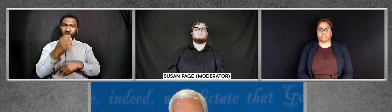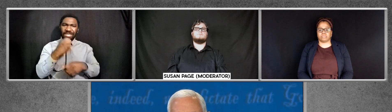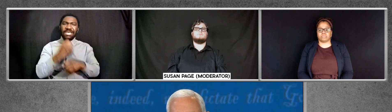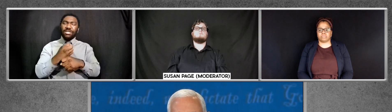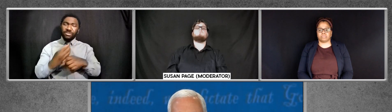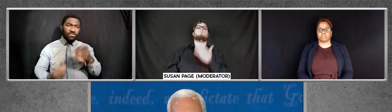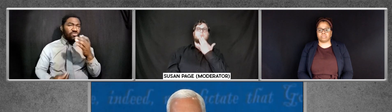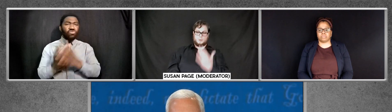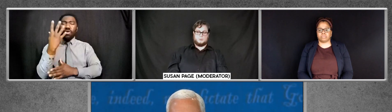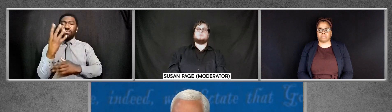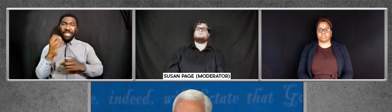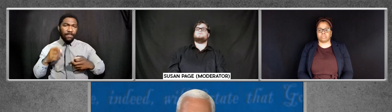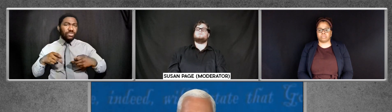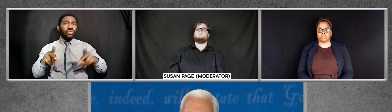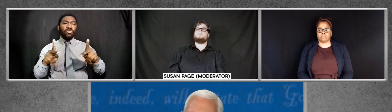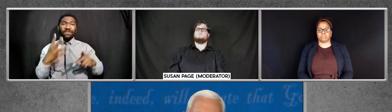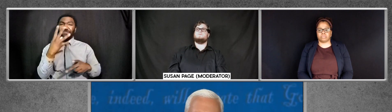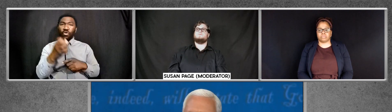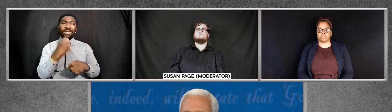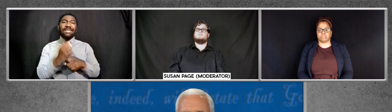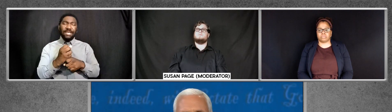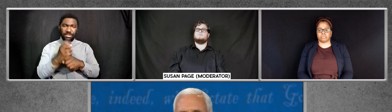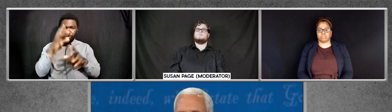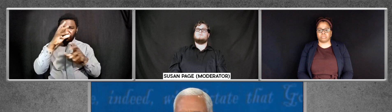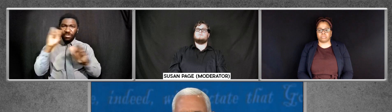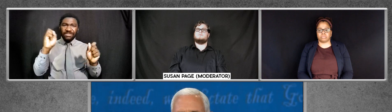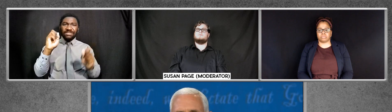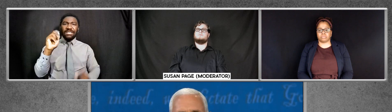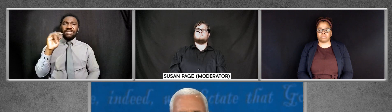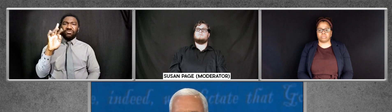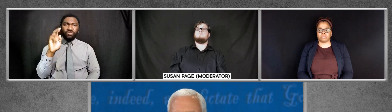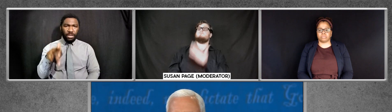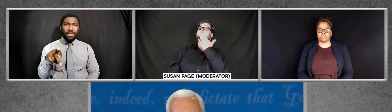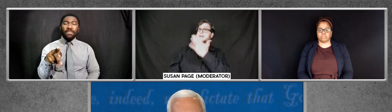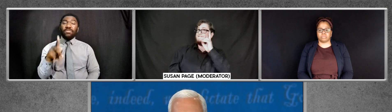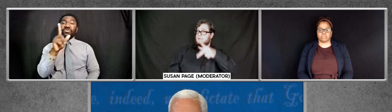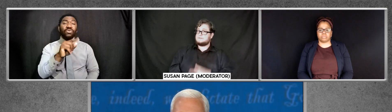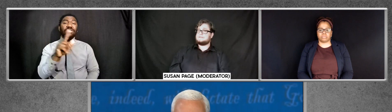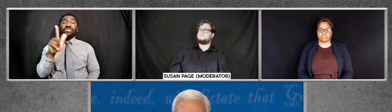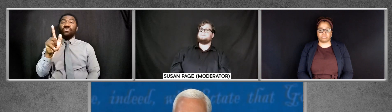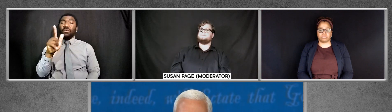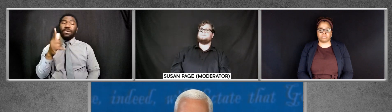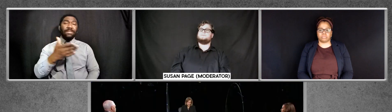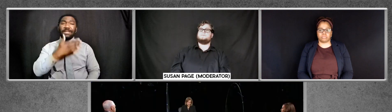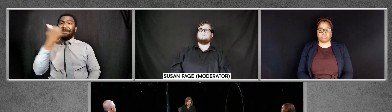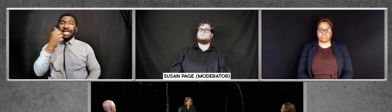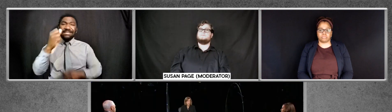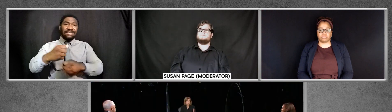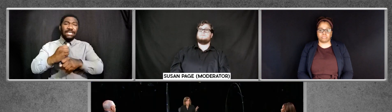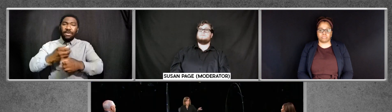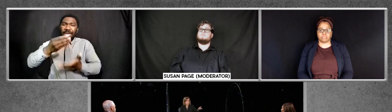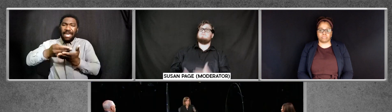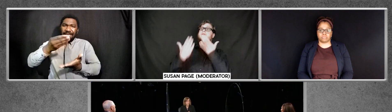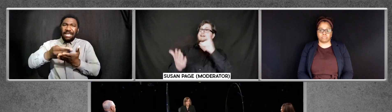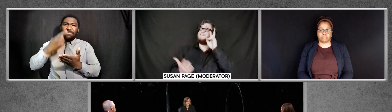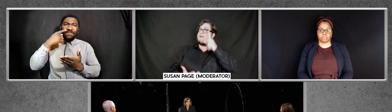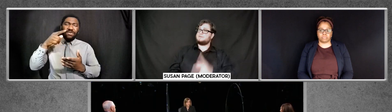opportunity, 4 more years of President Donald Trump. 2021 is going to be the biggest economic year in the history of this country. Thank you, Vice President